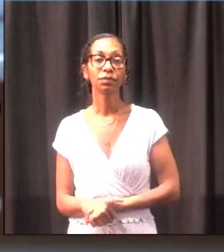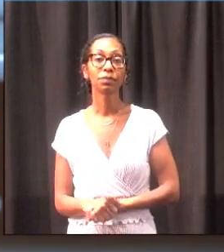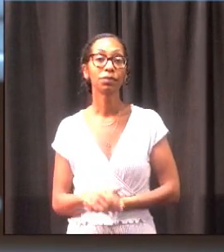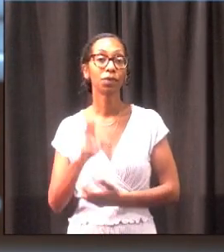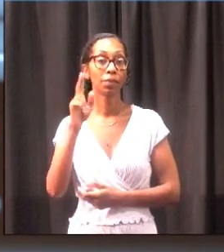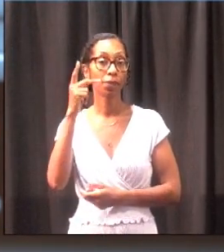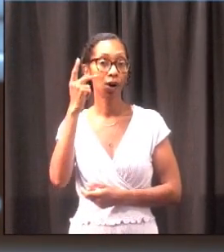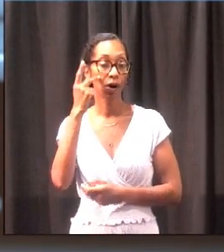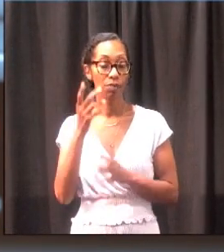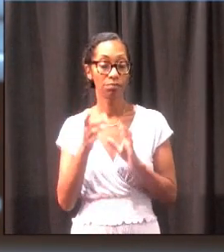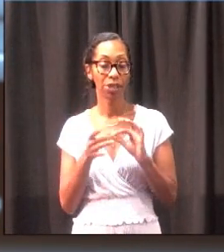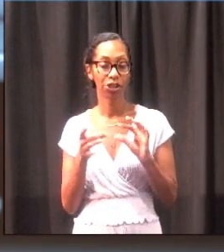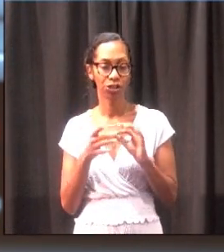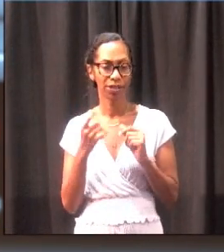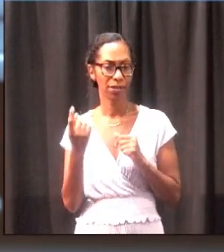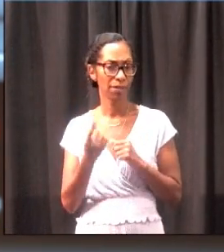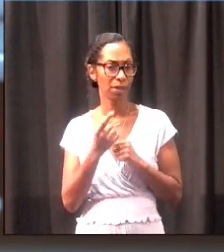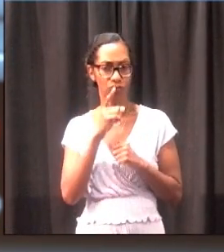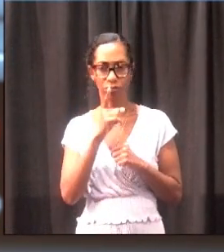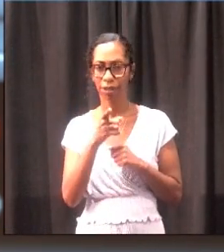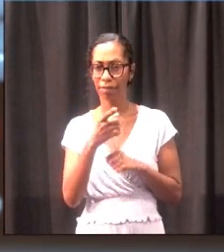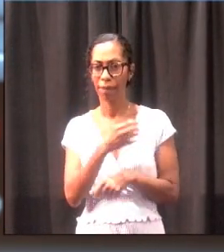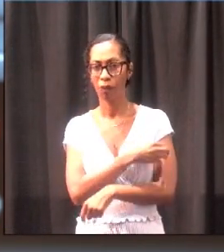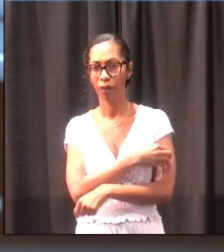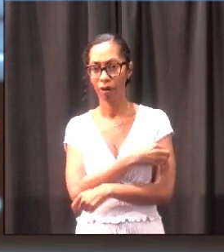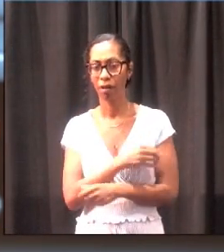Paul says something that is so powerful here.